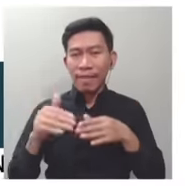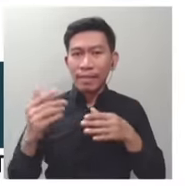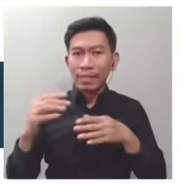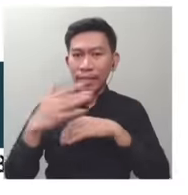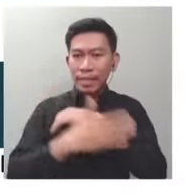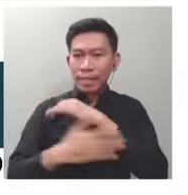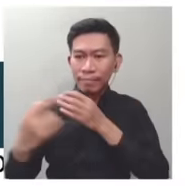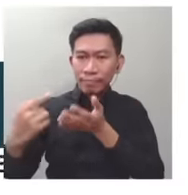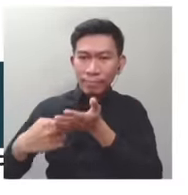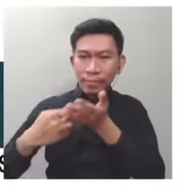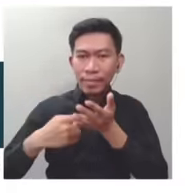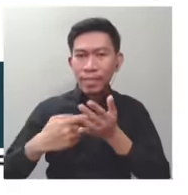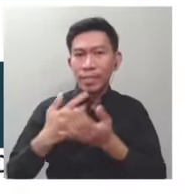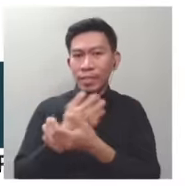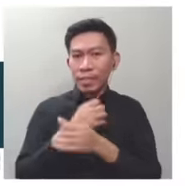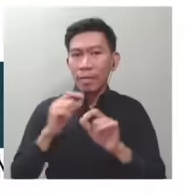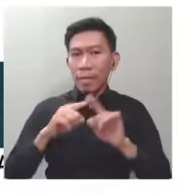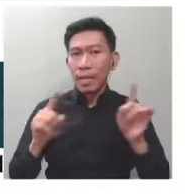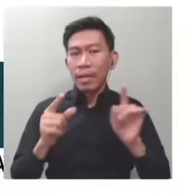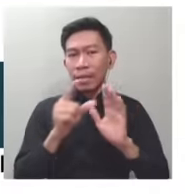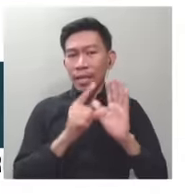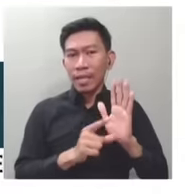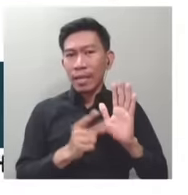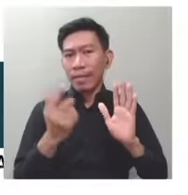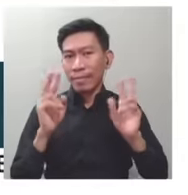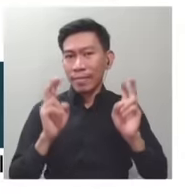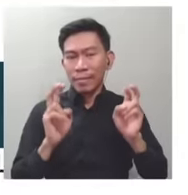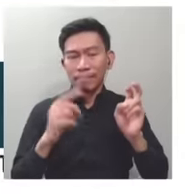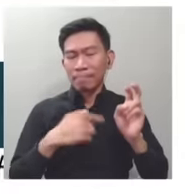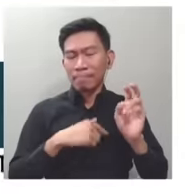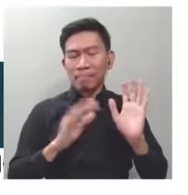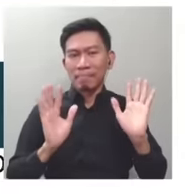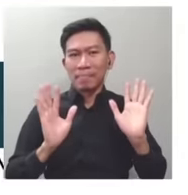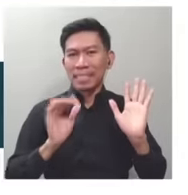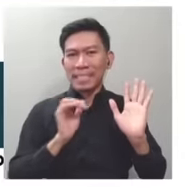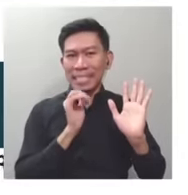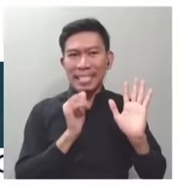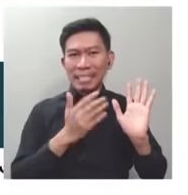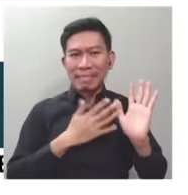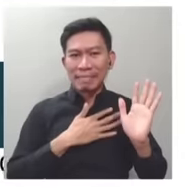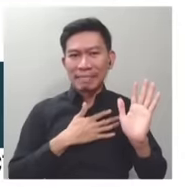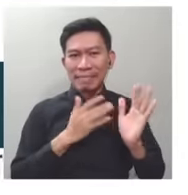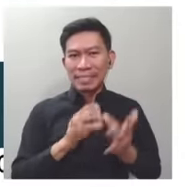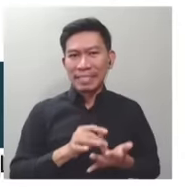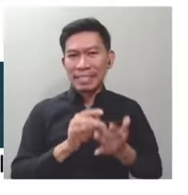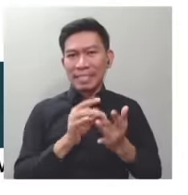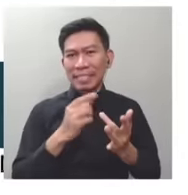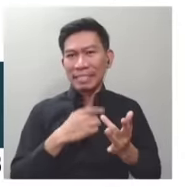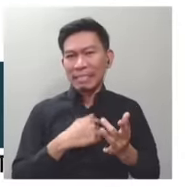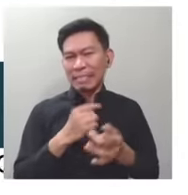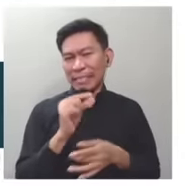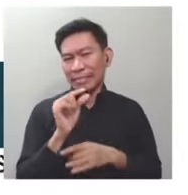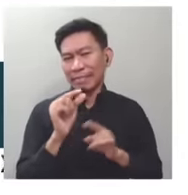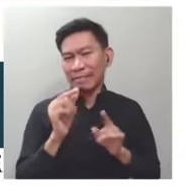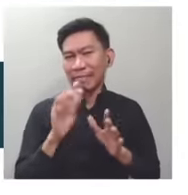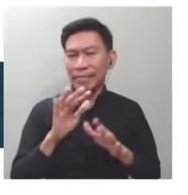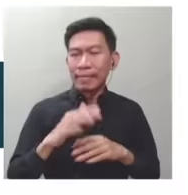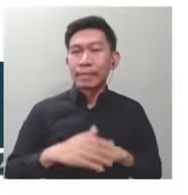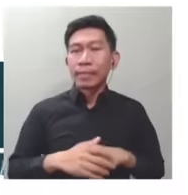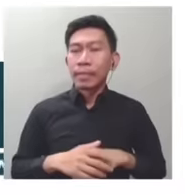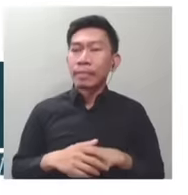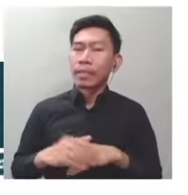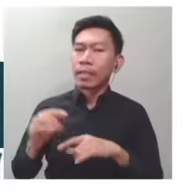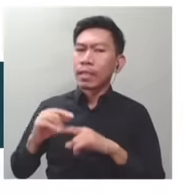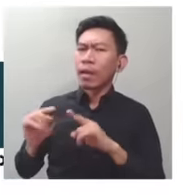strategy, security. When it comes to legal issue, I would have to say, you know, it's not my cup of tea. Mm. But would you say, though, Professor De Castro,